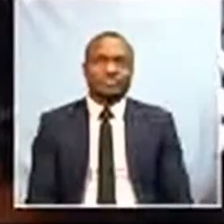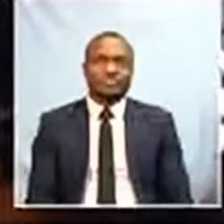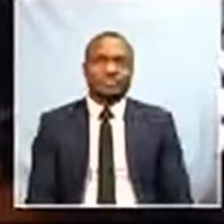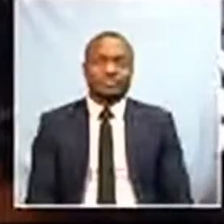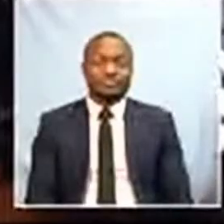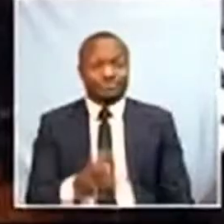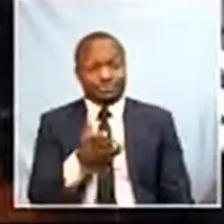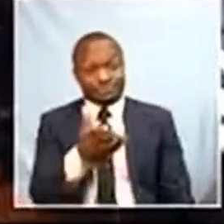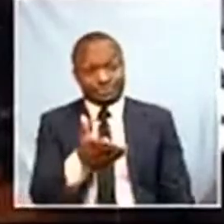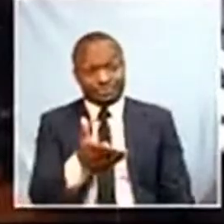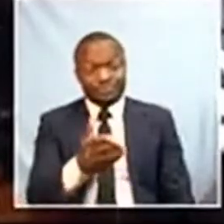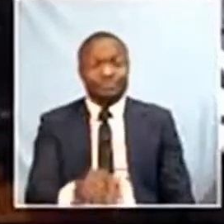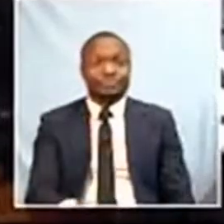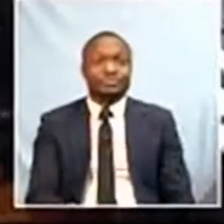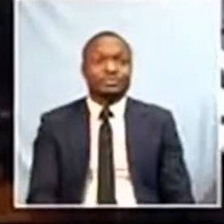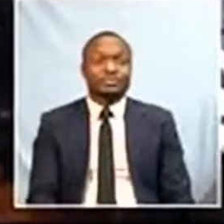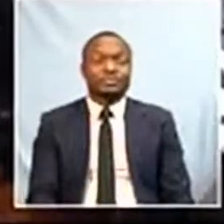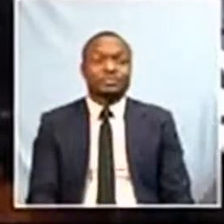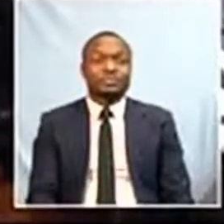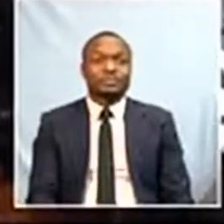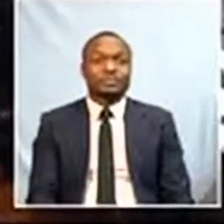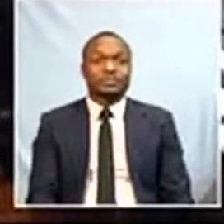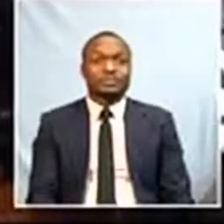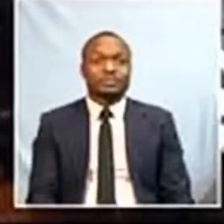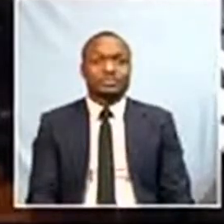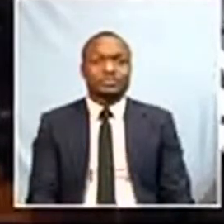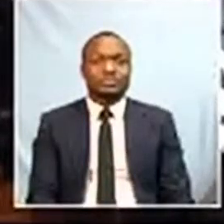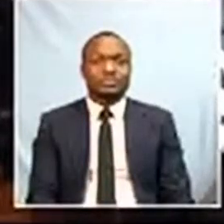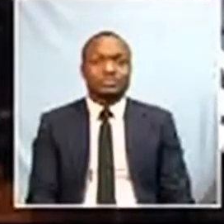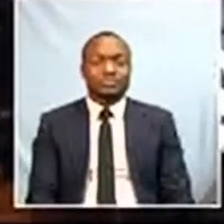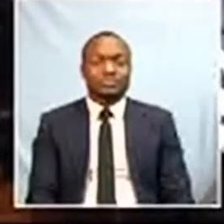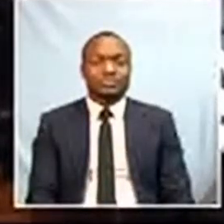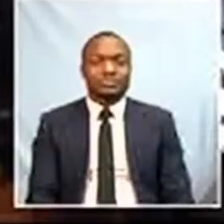Yes, sir. You have a question.